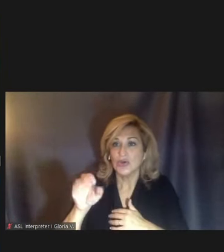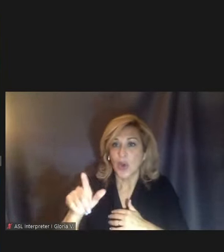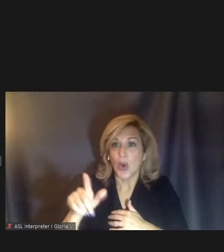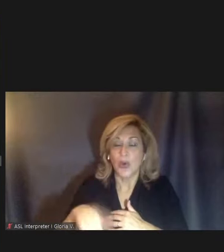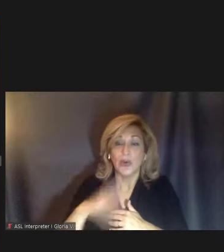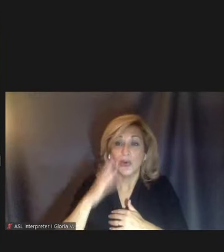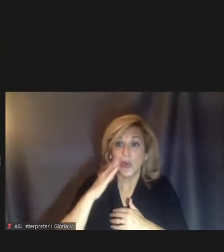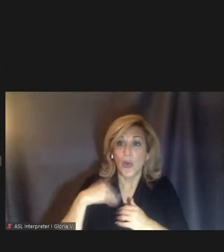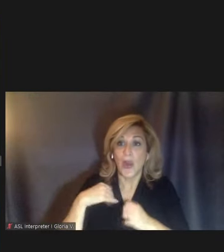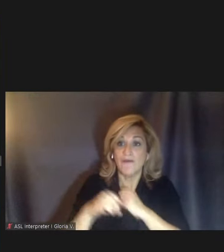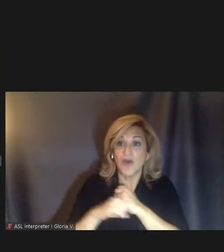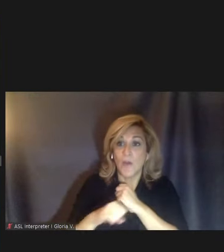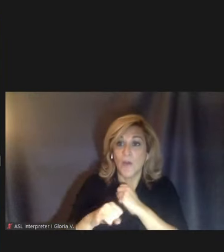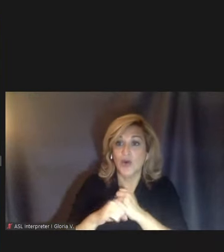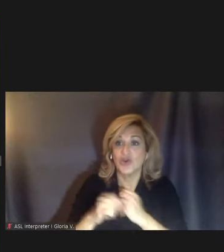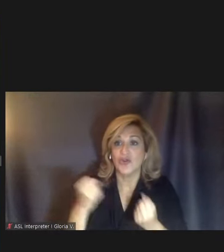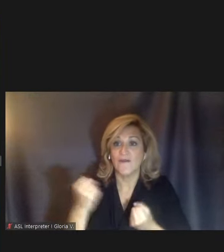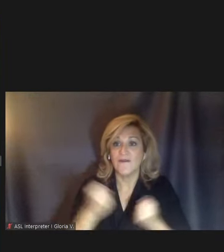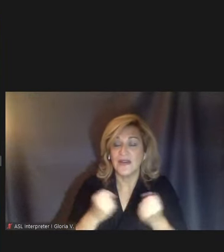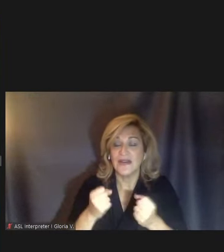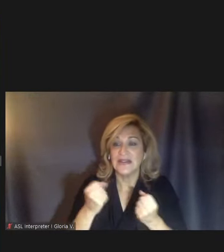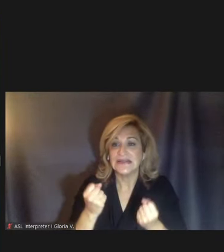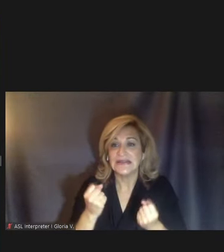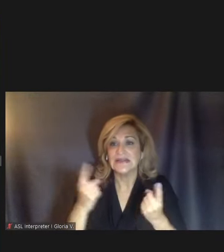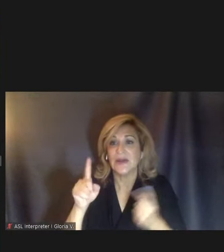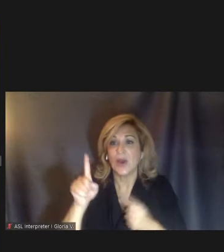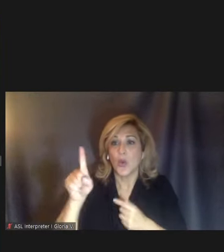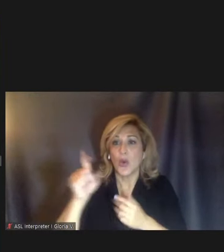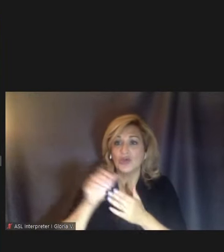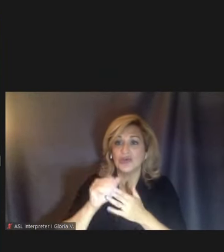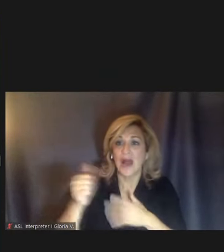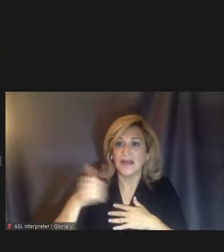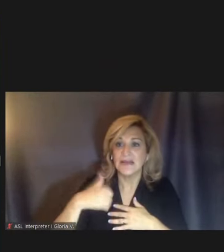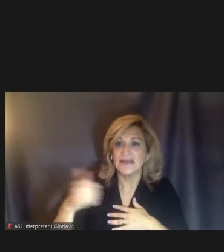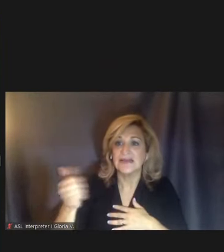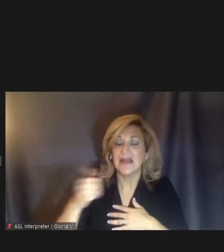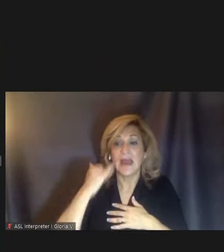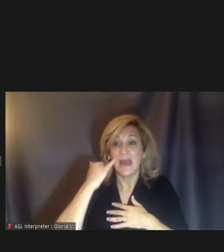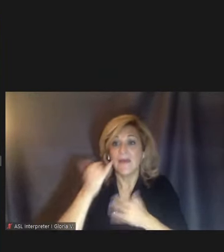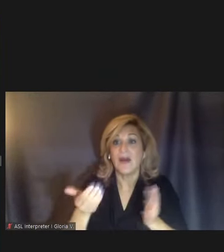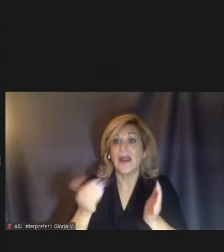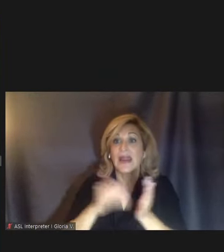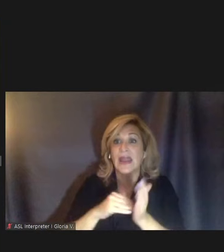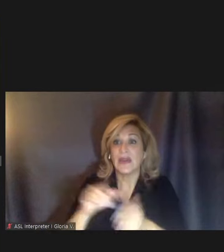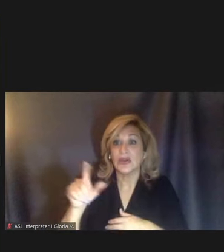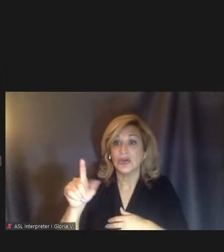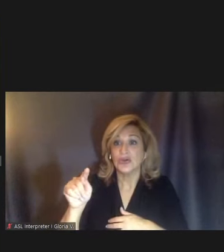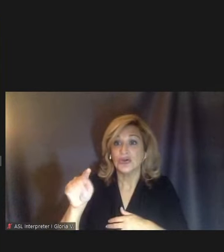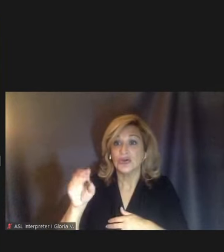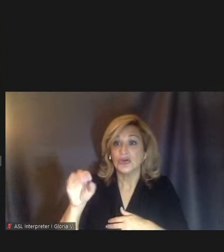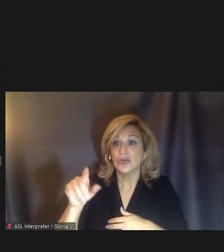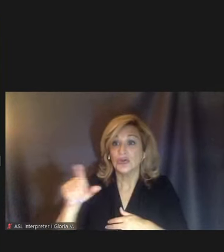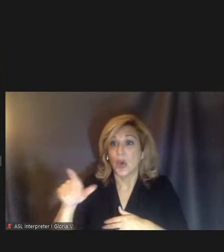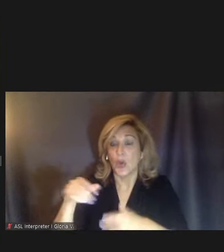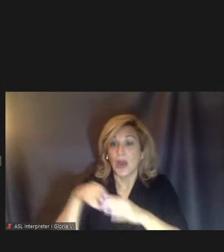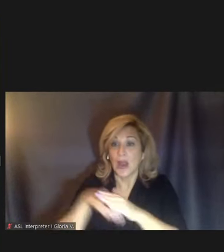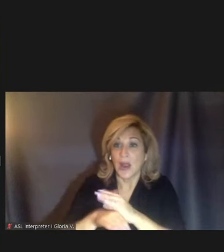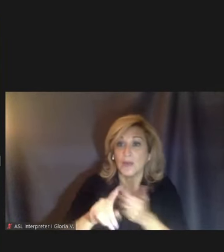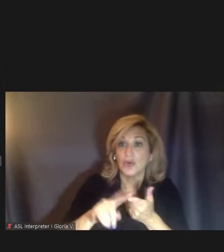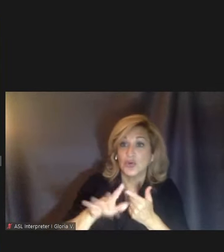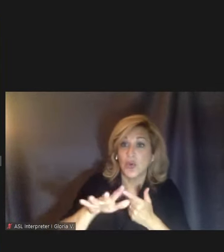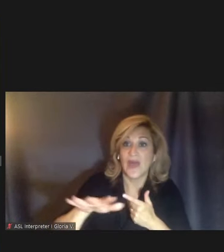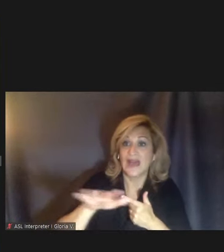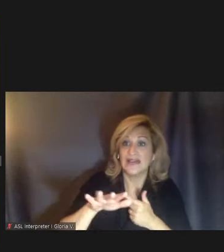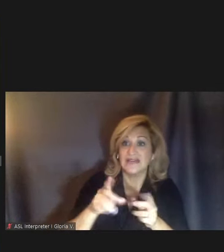sometimes $100 for a two-way trip over the bridge. If they get tolled again when they enter the commercial district, that's going to be a